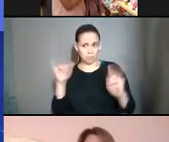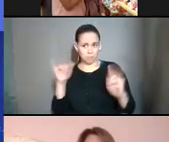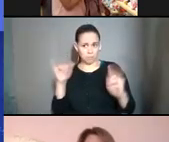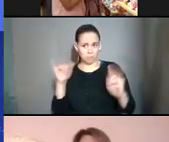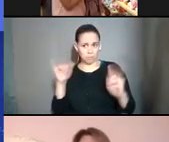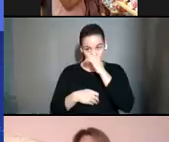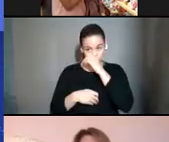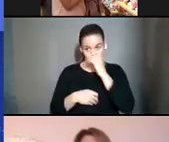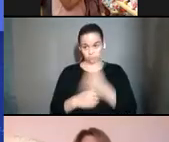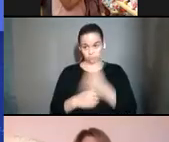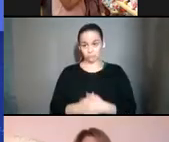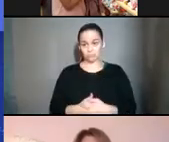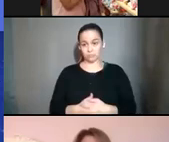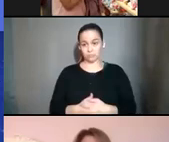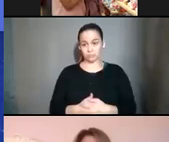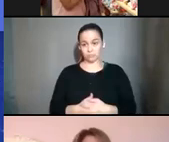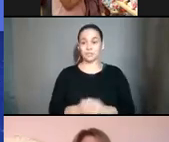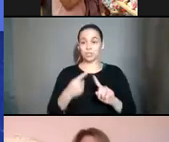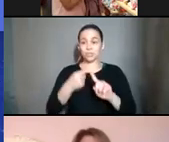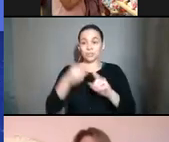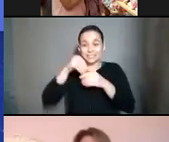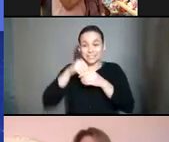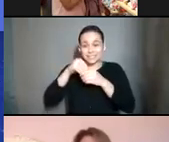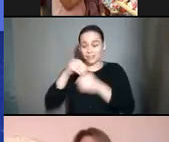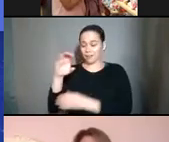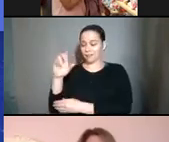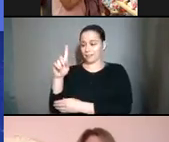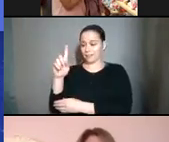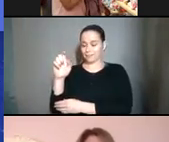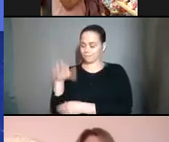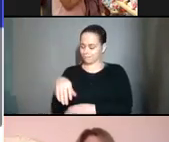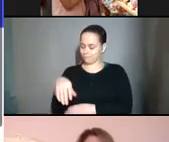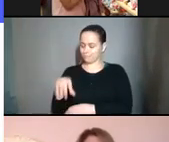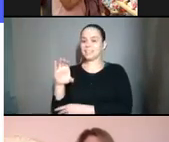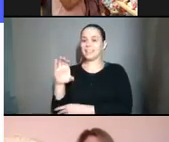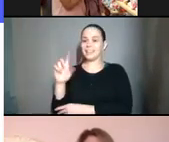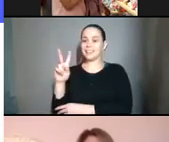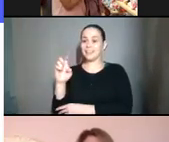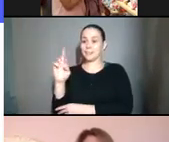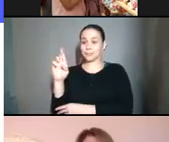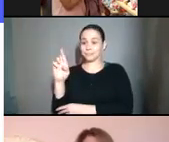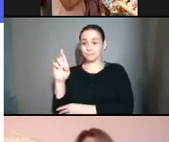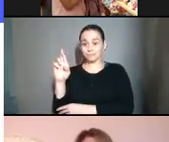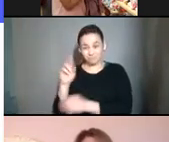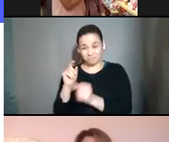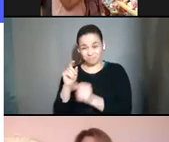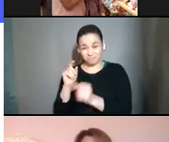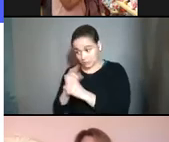So from the Clever portal, your child needs to ensure they are logged in. Then they need to